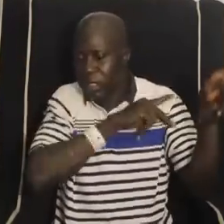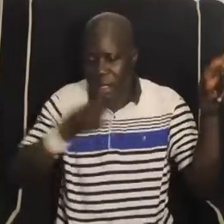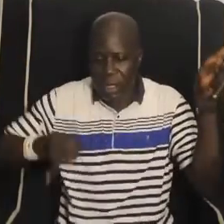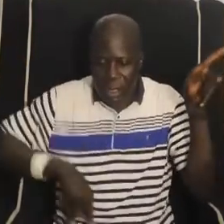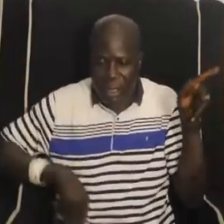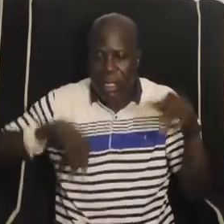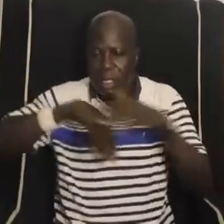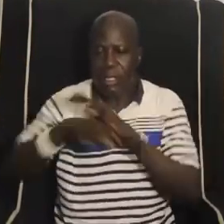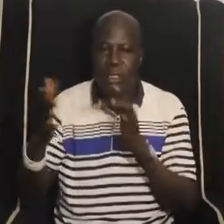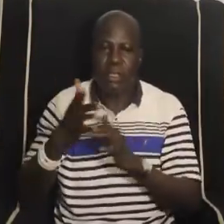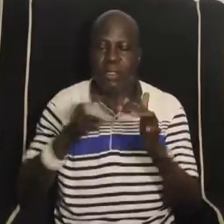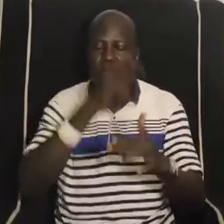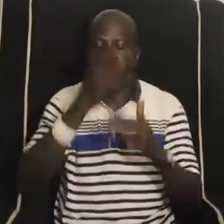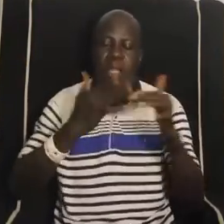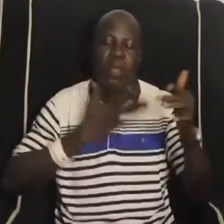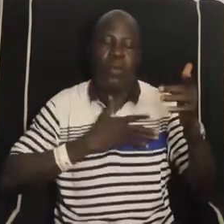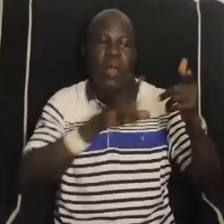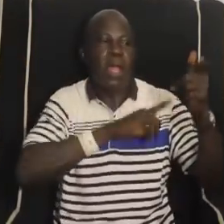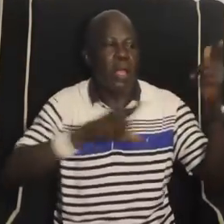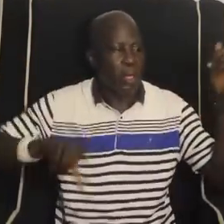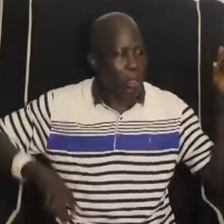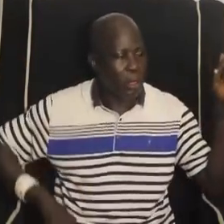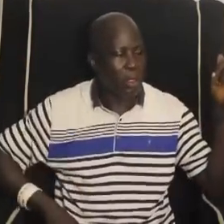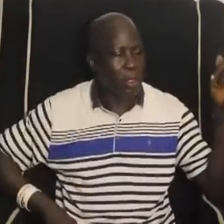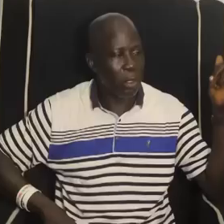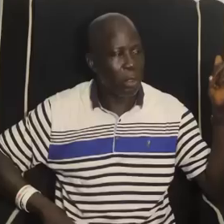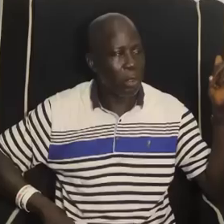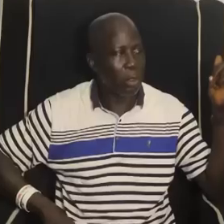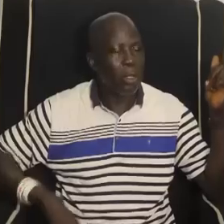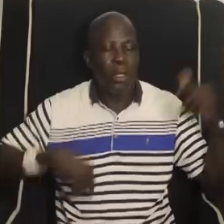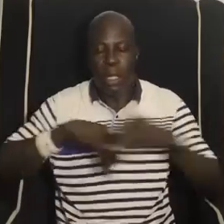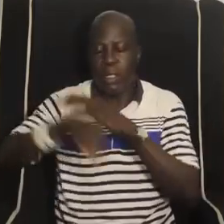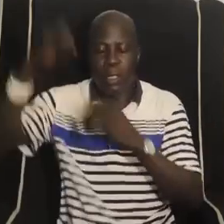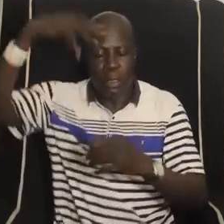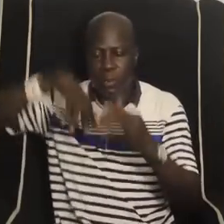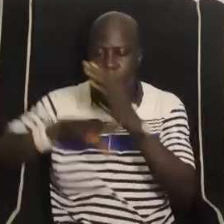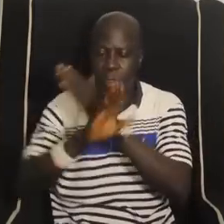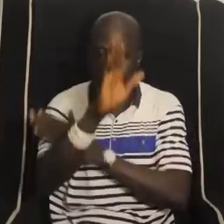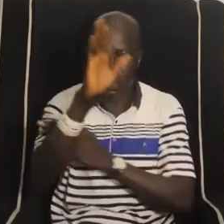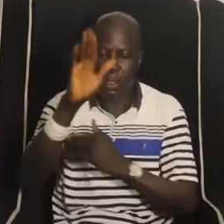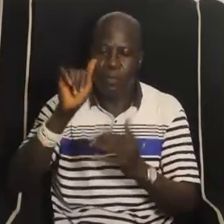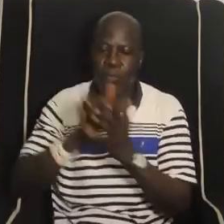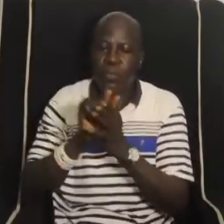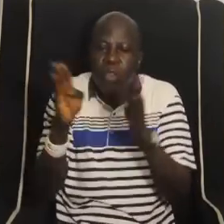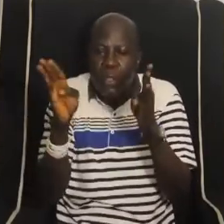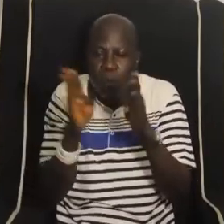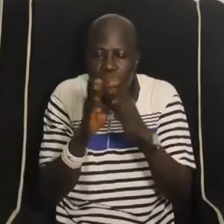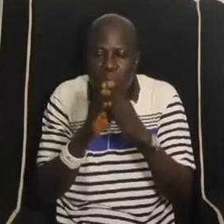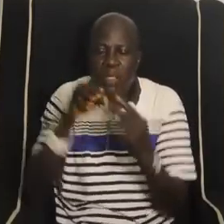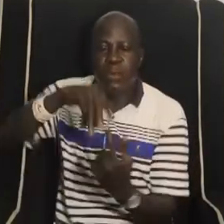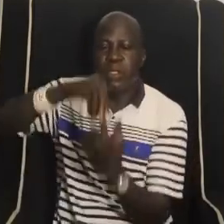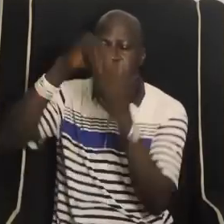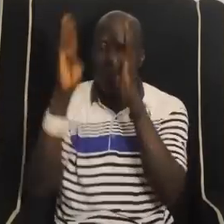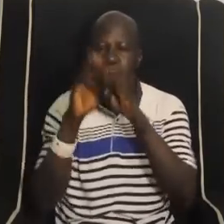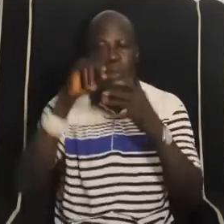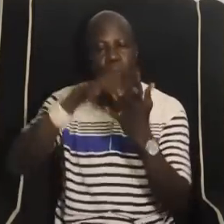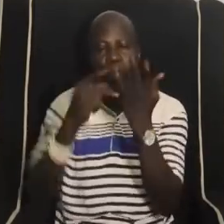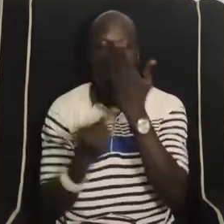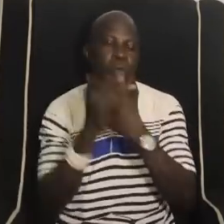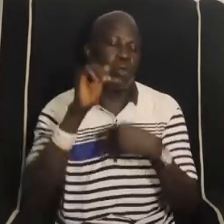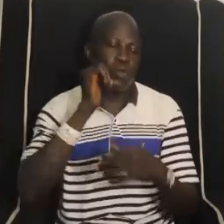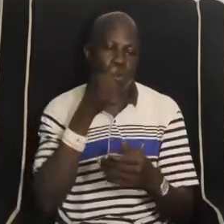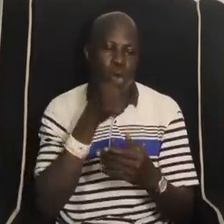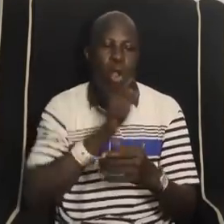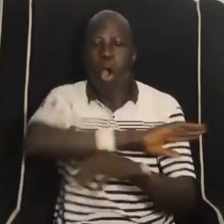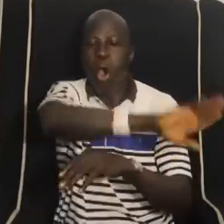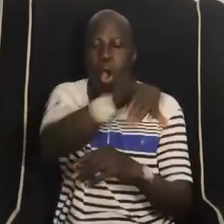alone. By the grace of God, there is special